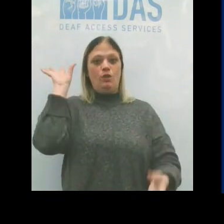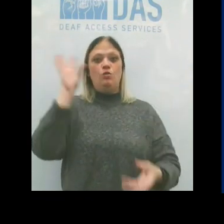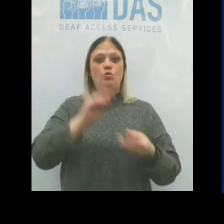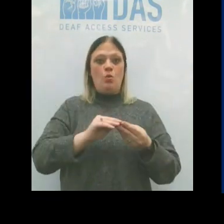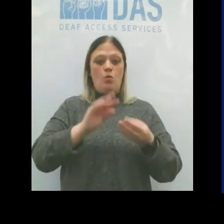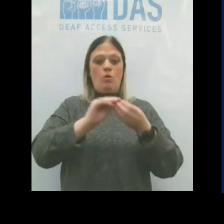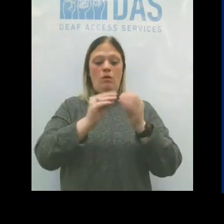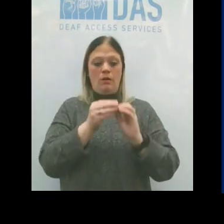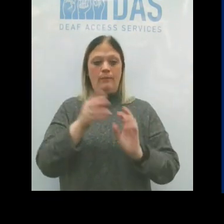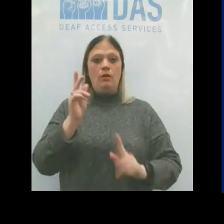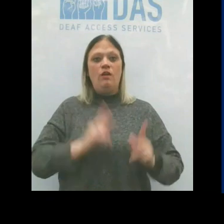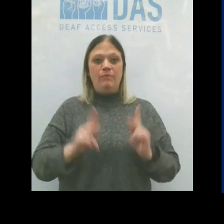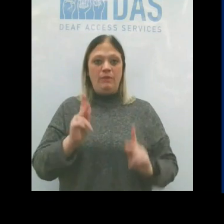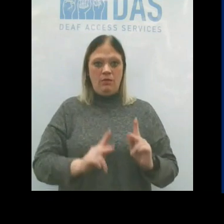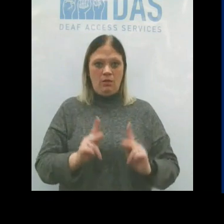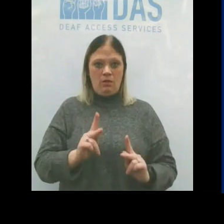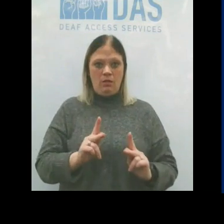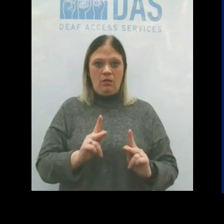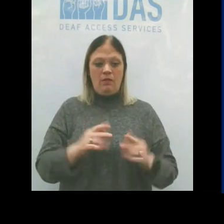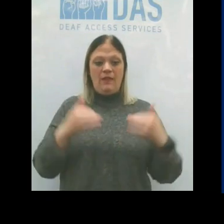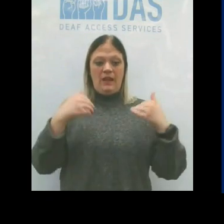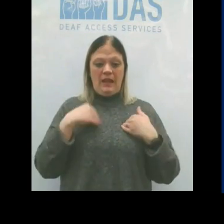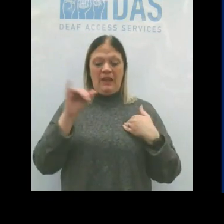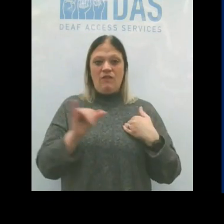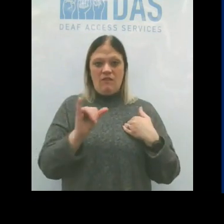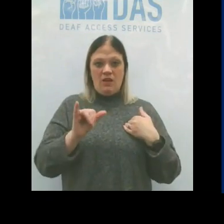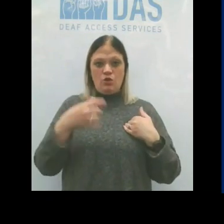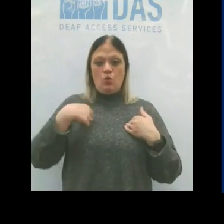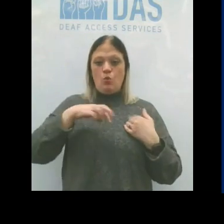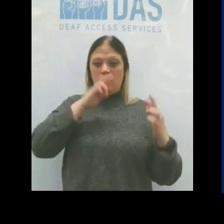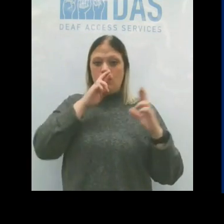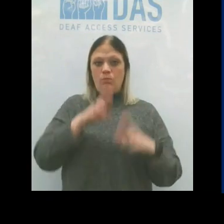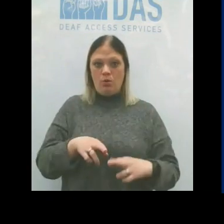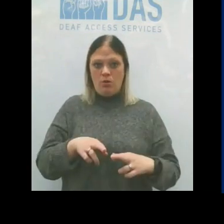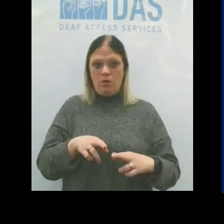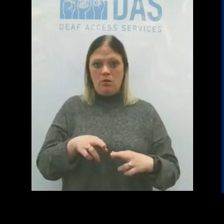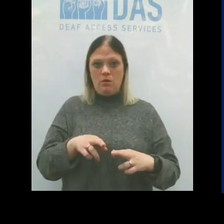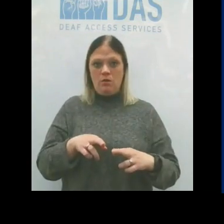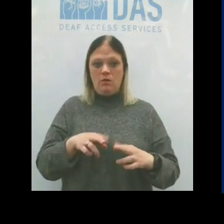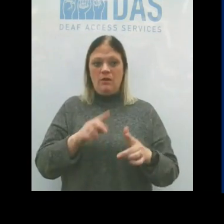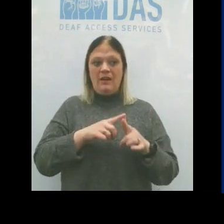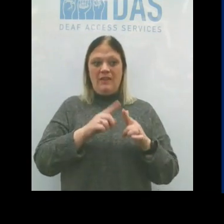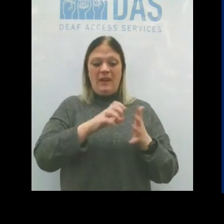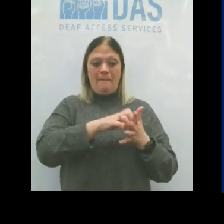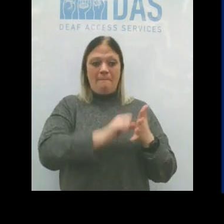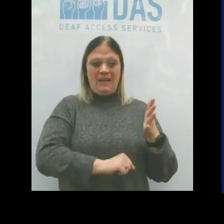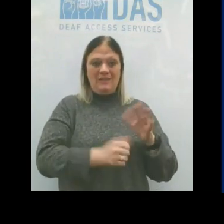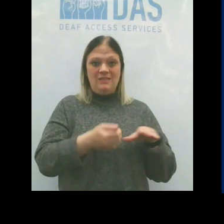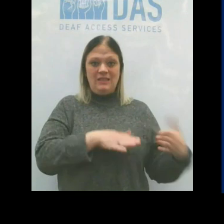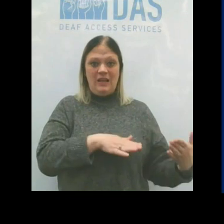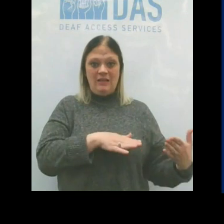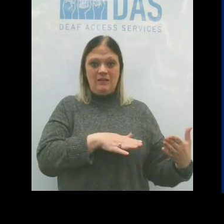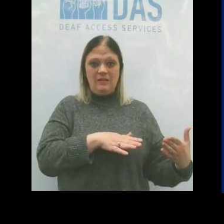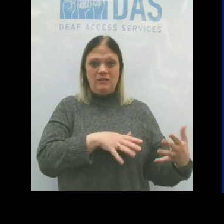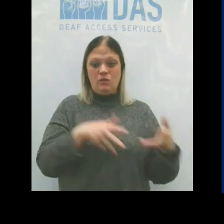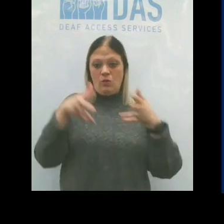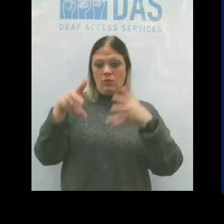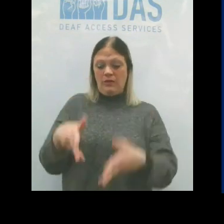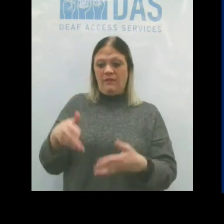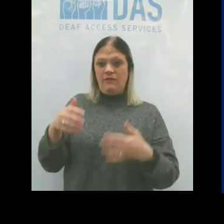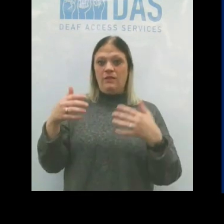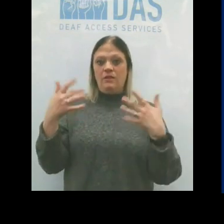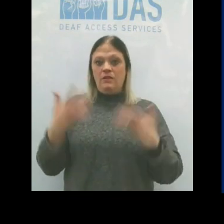number of people that are infected, that we report are infected, minus the deaths, are the number of people who either